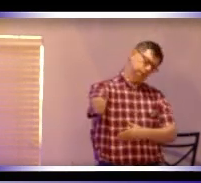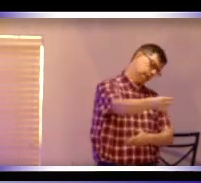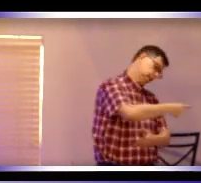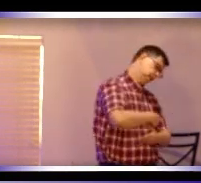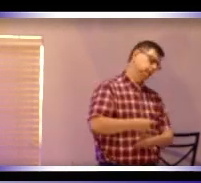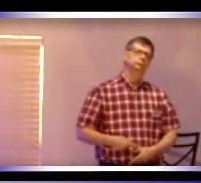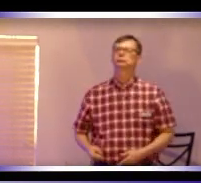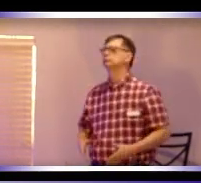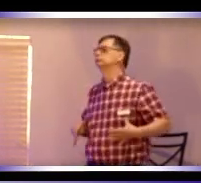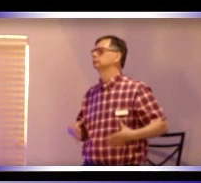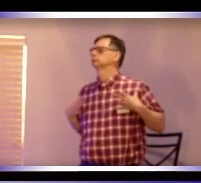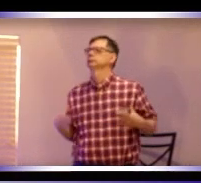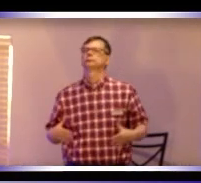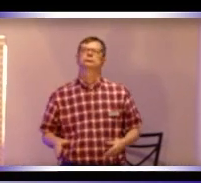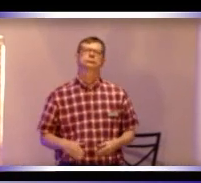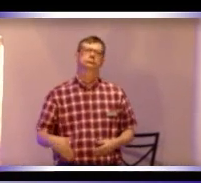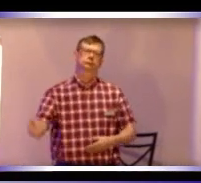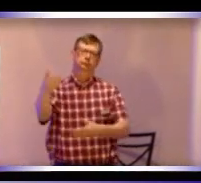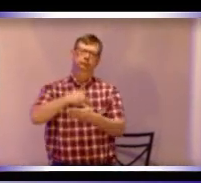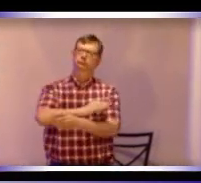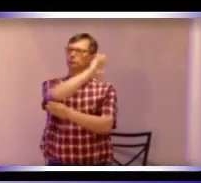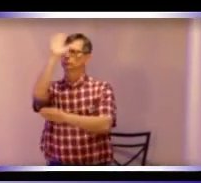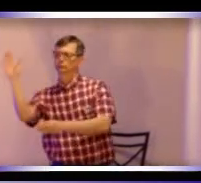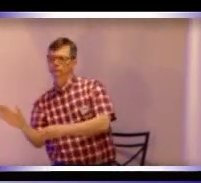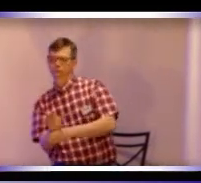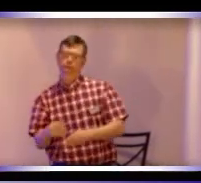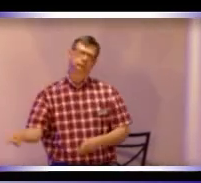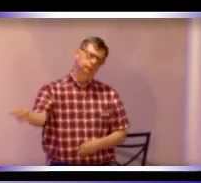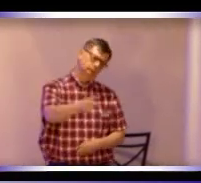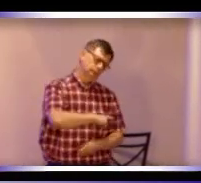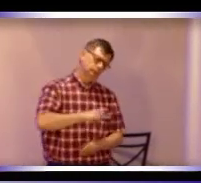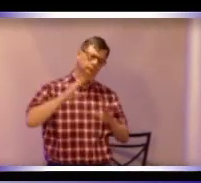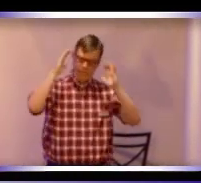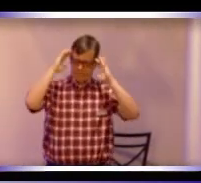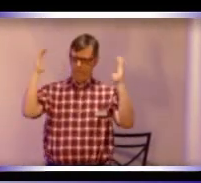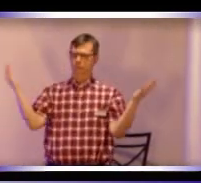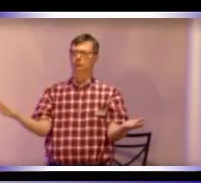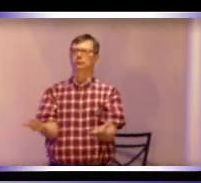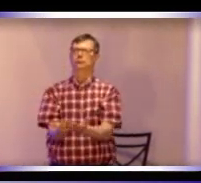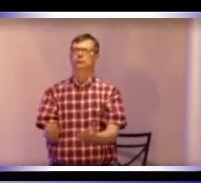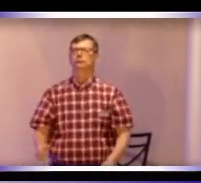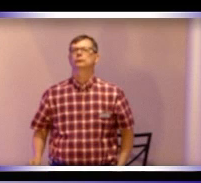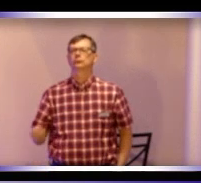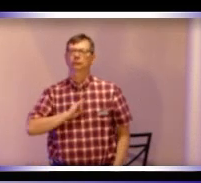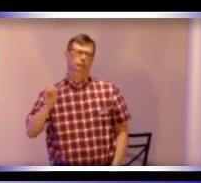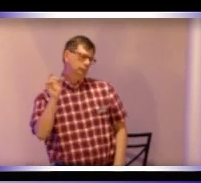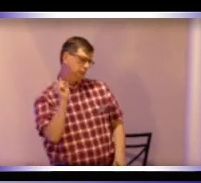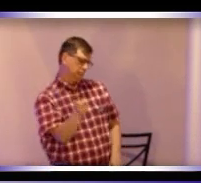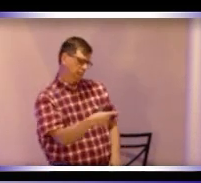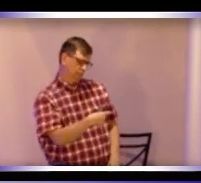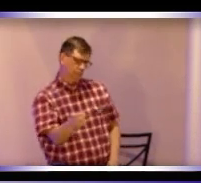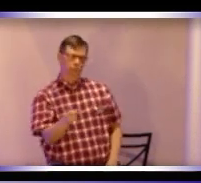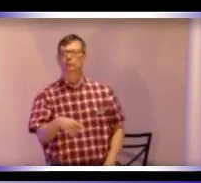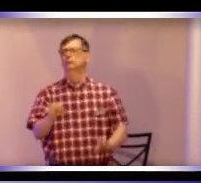alive in all of us as community, and alive in those we choose